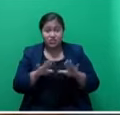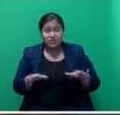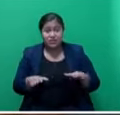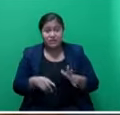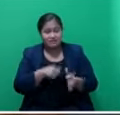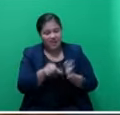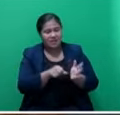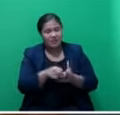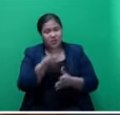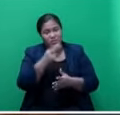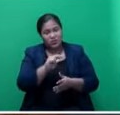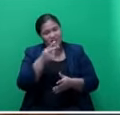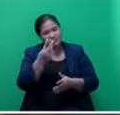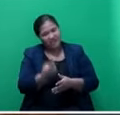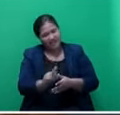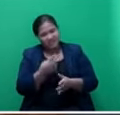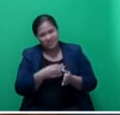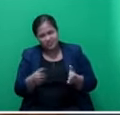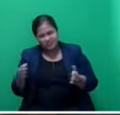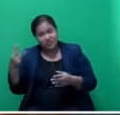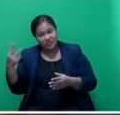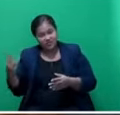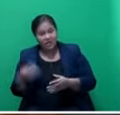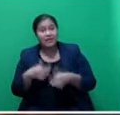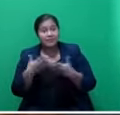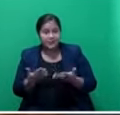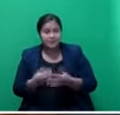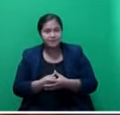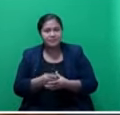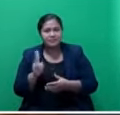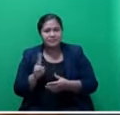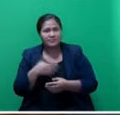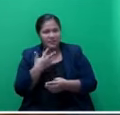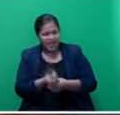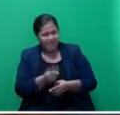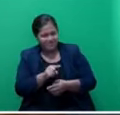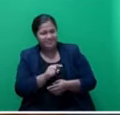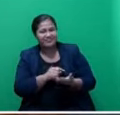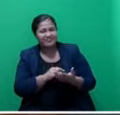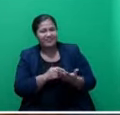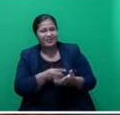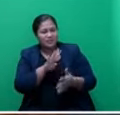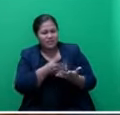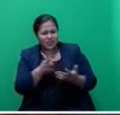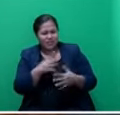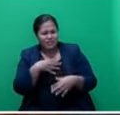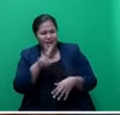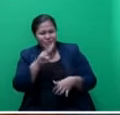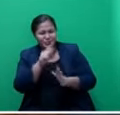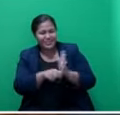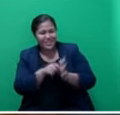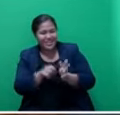from 21 to 3. And then now and again, I conduct a random phone audit on my 2 teenage daughters who